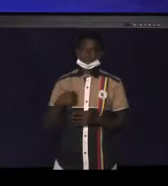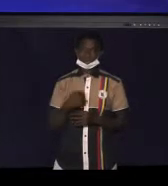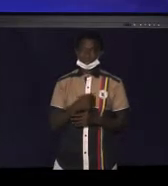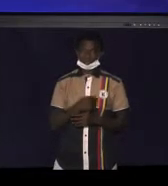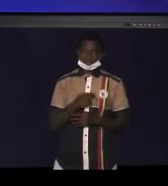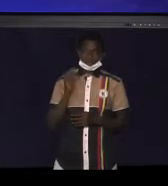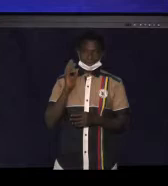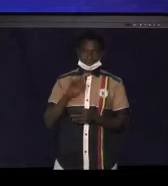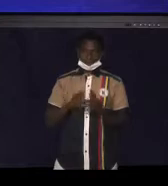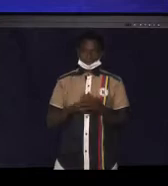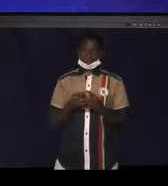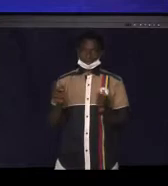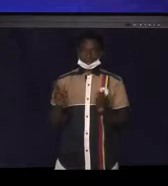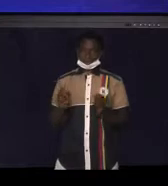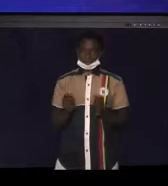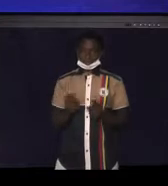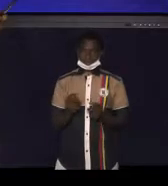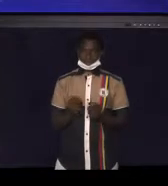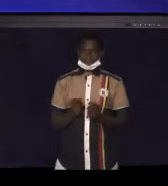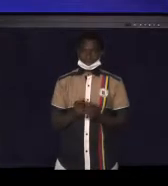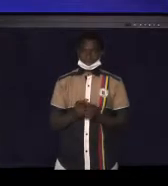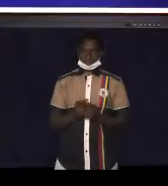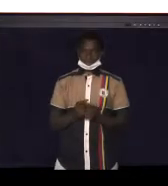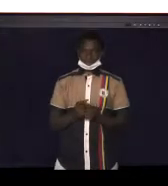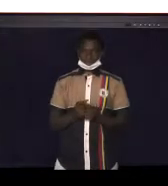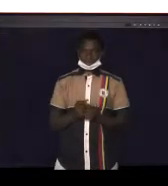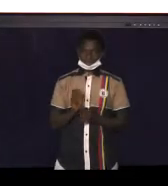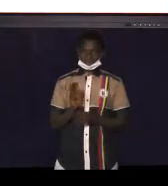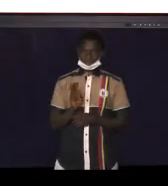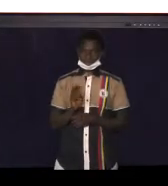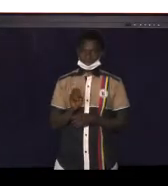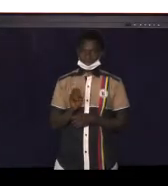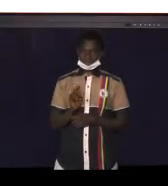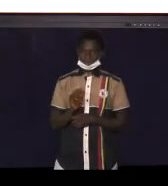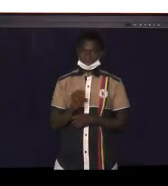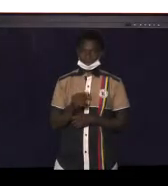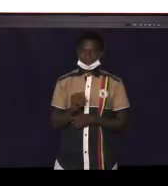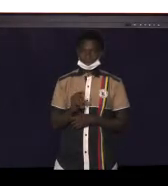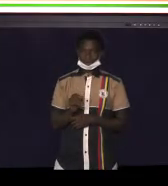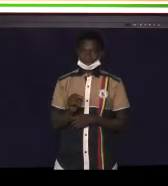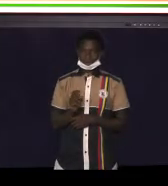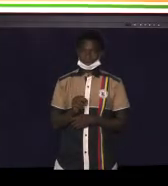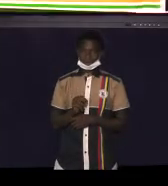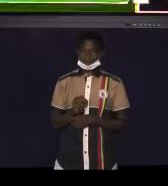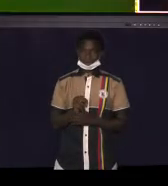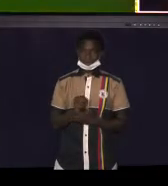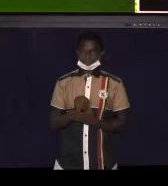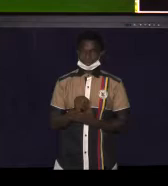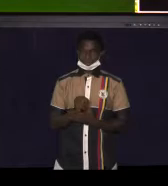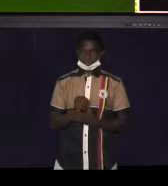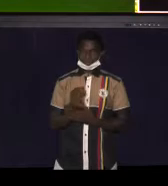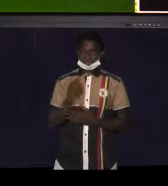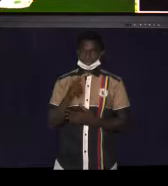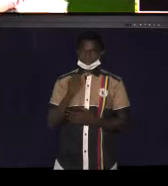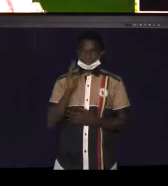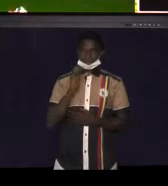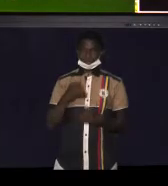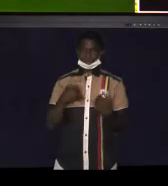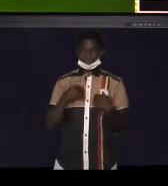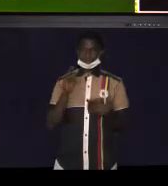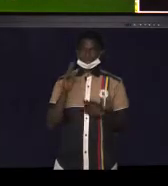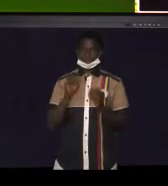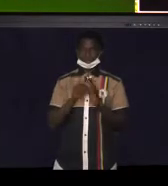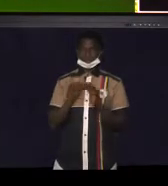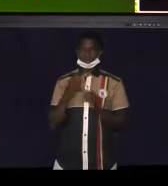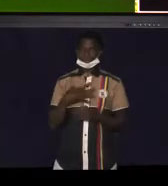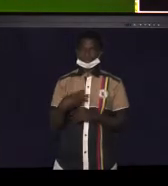usual practice on Monday, we'll begin with a mental exercise which we call the Math-a-thon. You will have